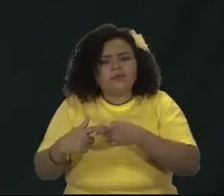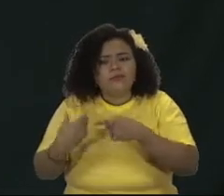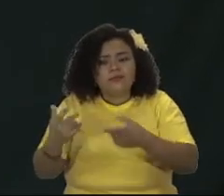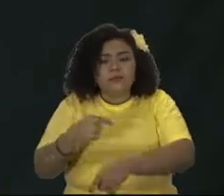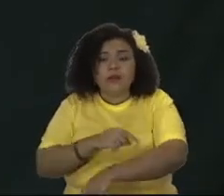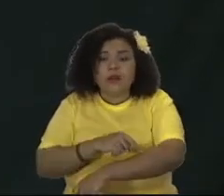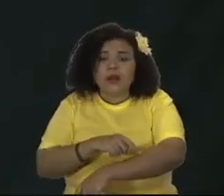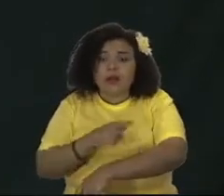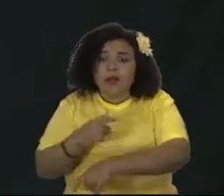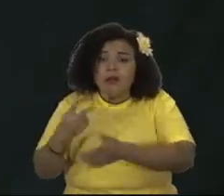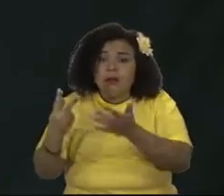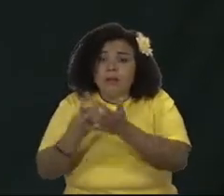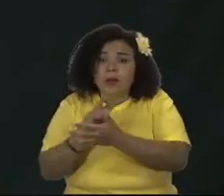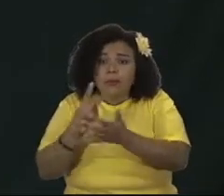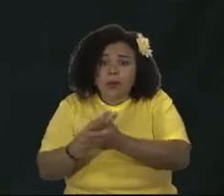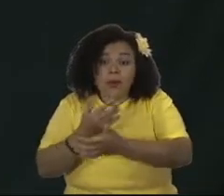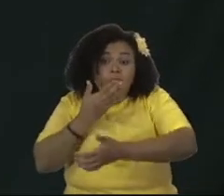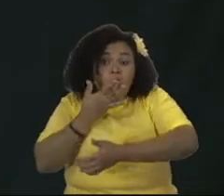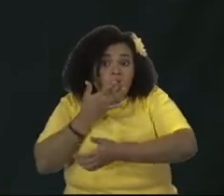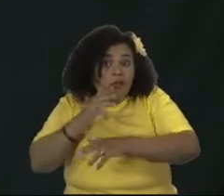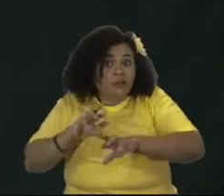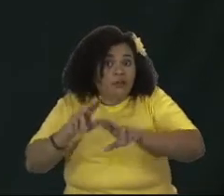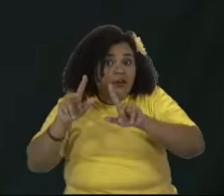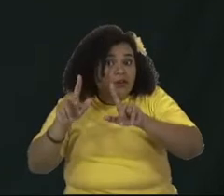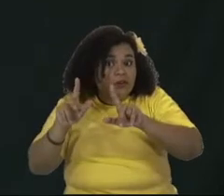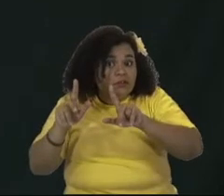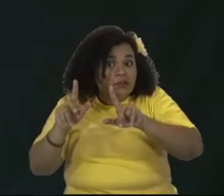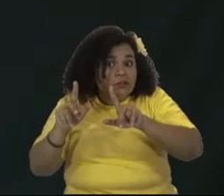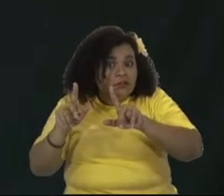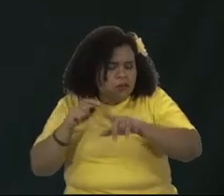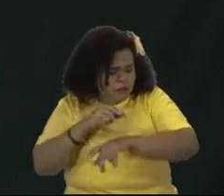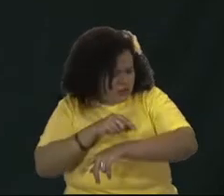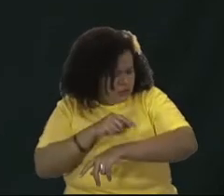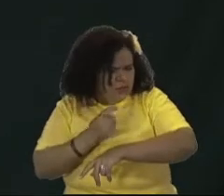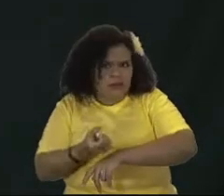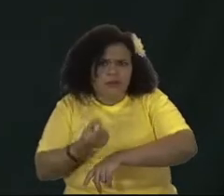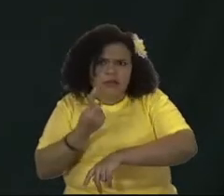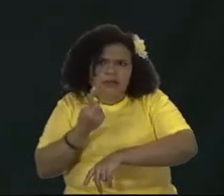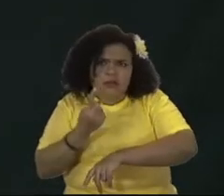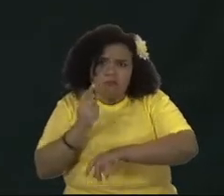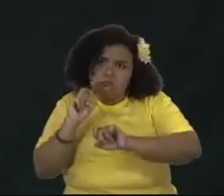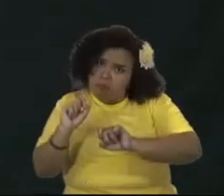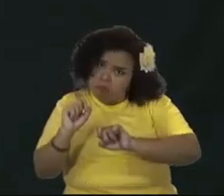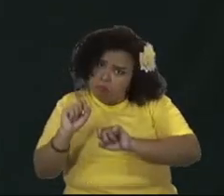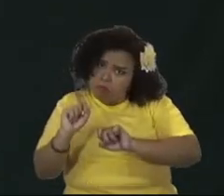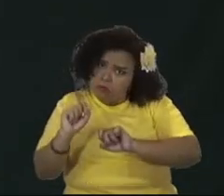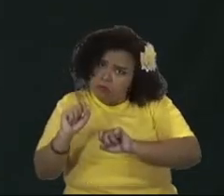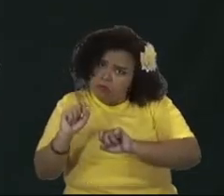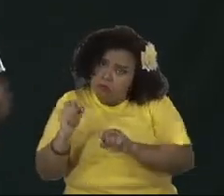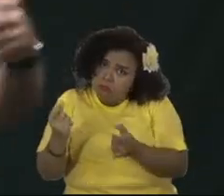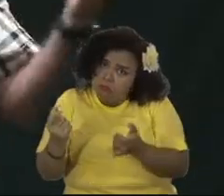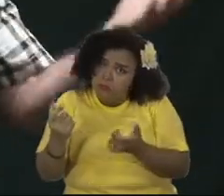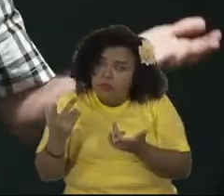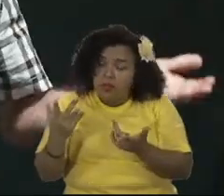And sometimes there is a new color, it causes cancer.